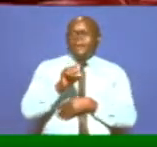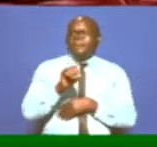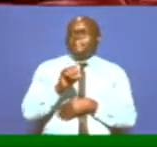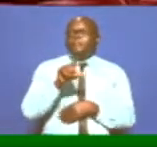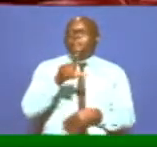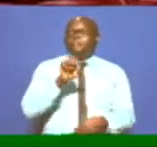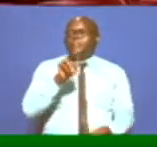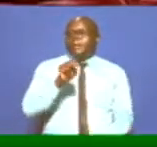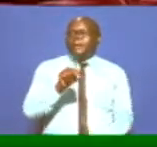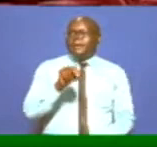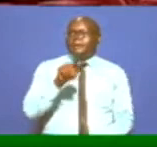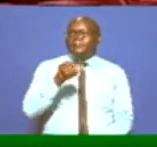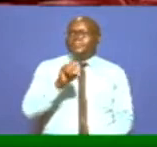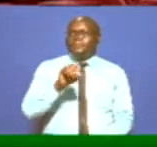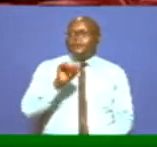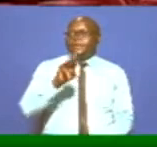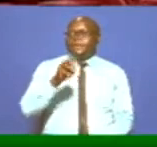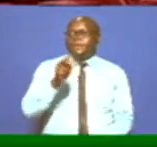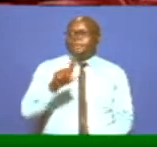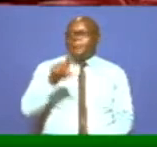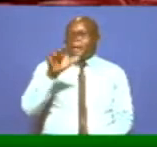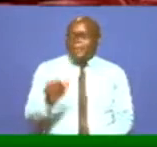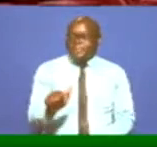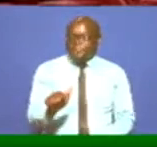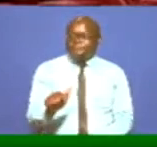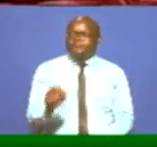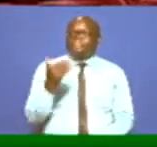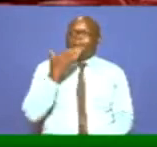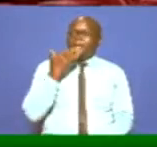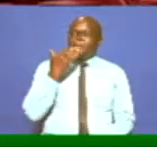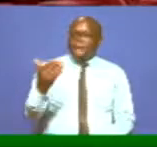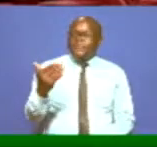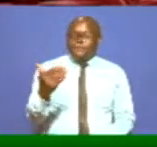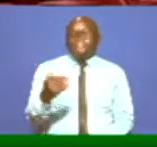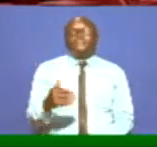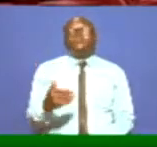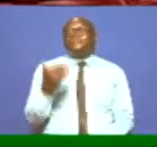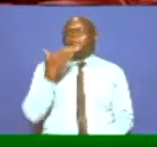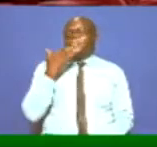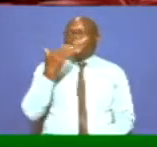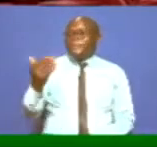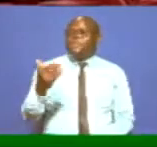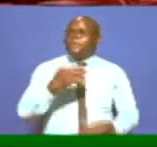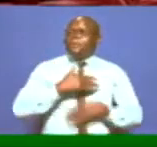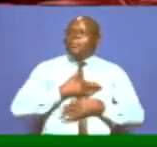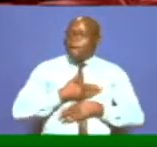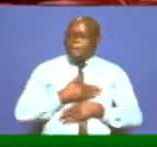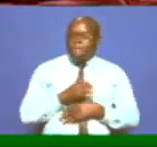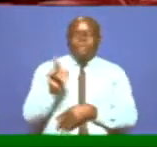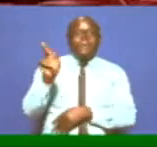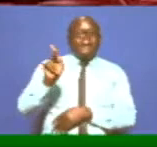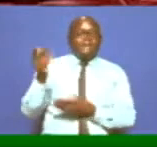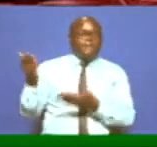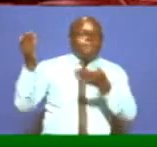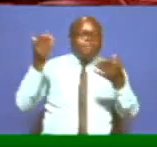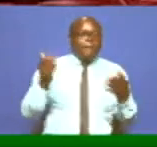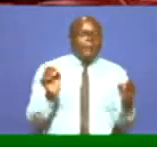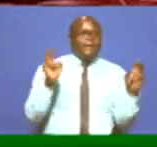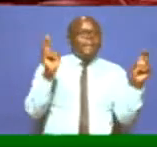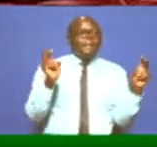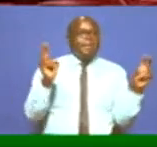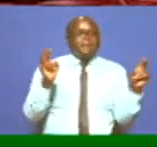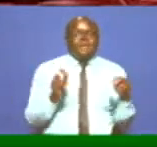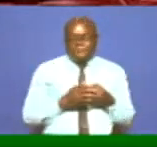Thank you, Mr. Speaker. Mr. Speaker, I want to thank Mheshimiwa Alfred Keter for bringing this matter. Mr. Speaker,